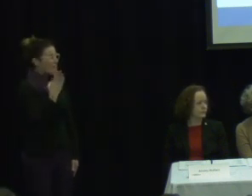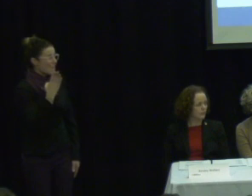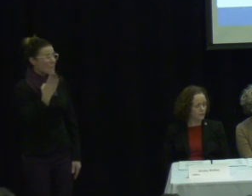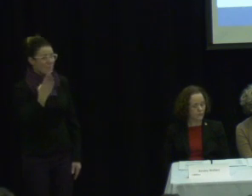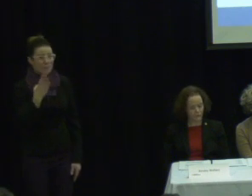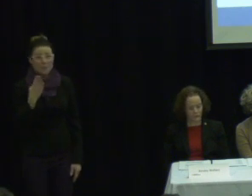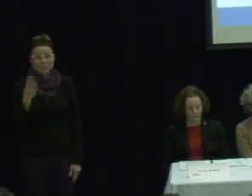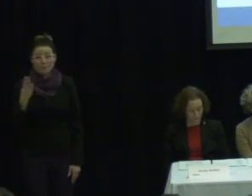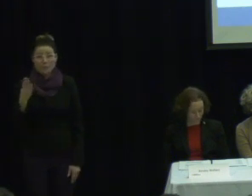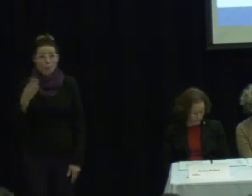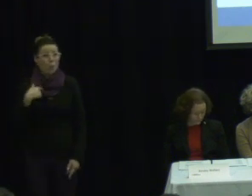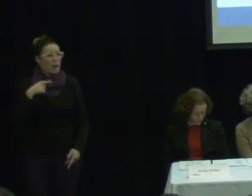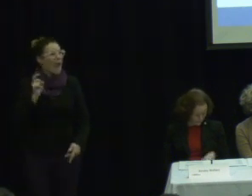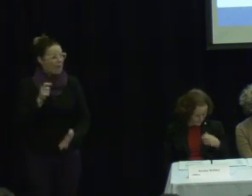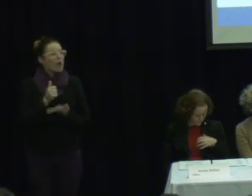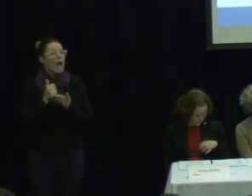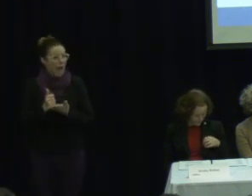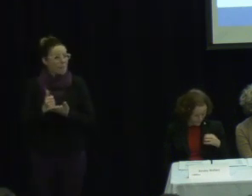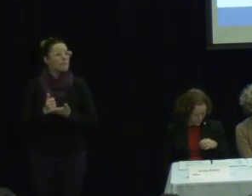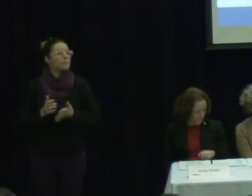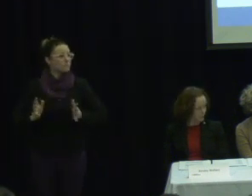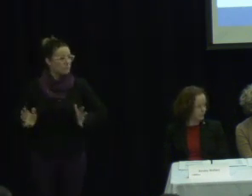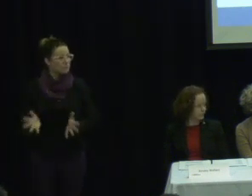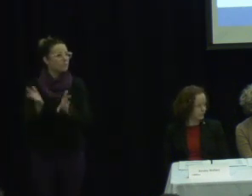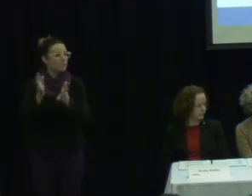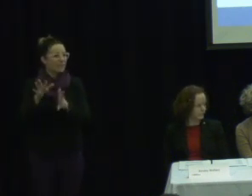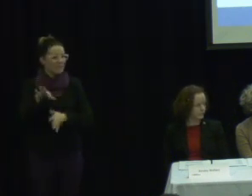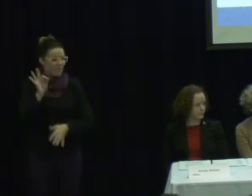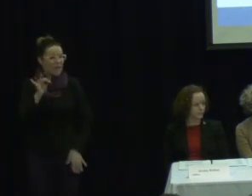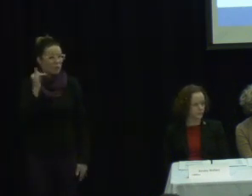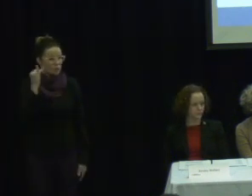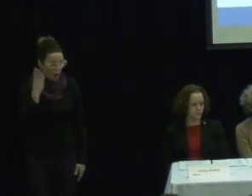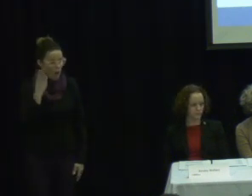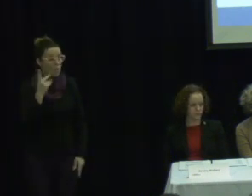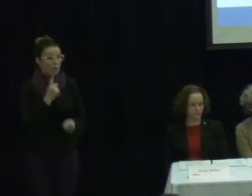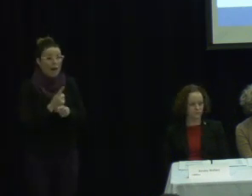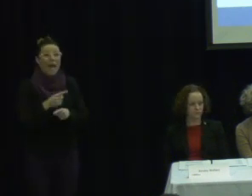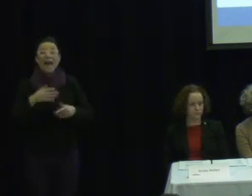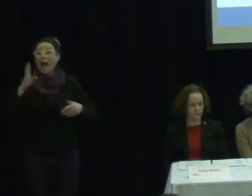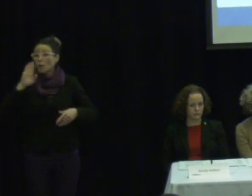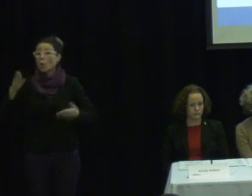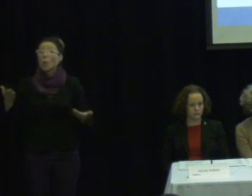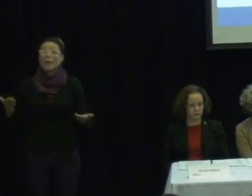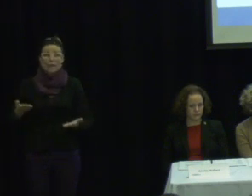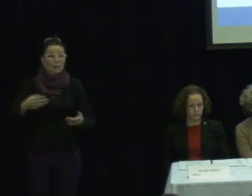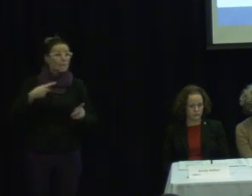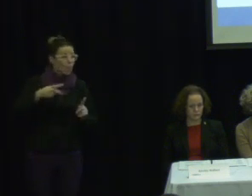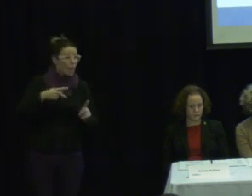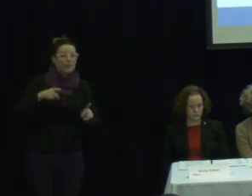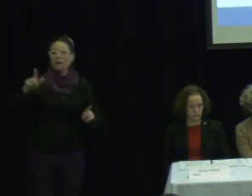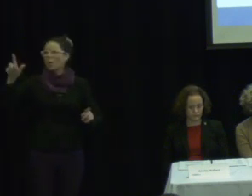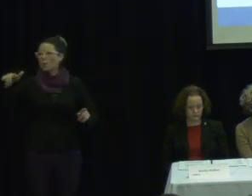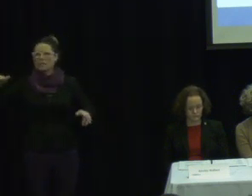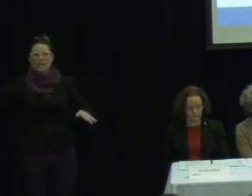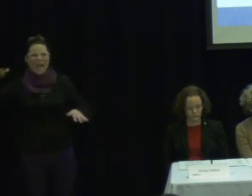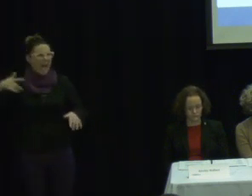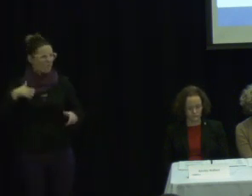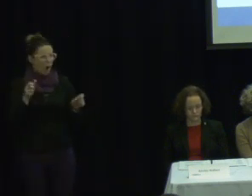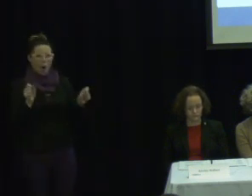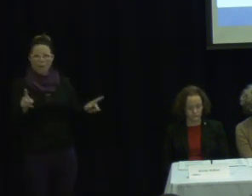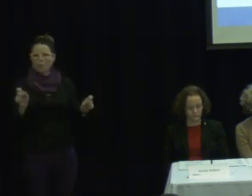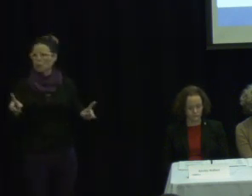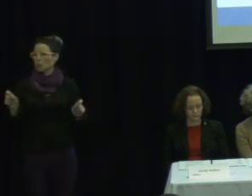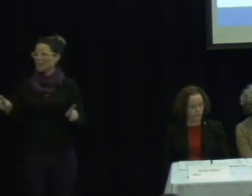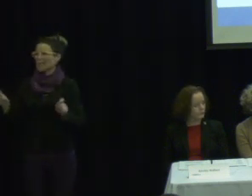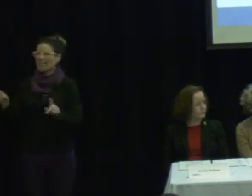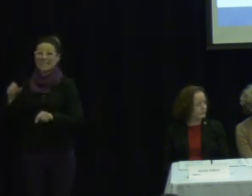surrounded here in Portland and in Lewiston and Greater Portland, you're surrounded by job opportunities. And I come to you so that I can get